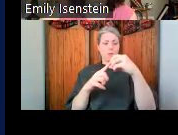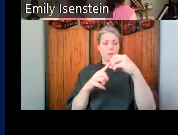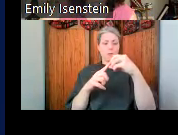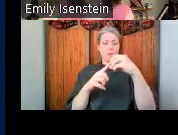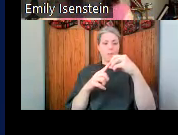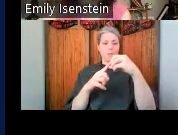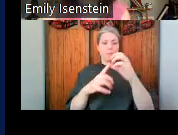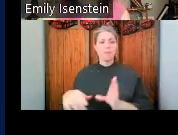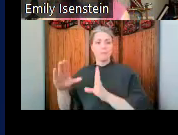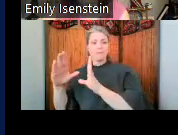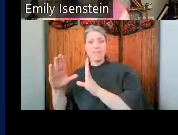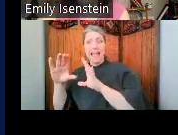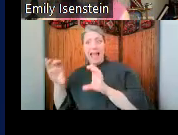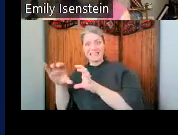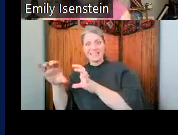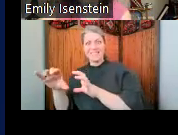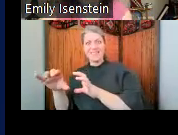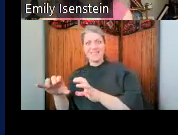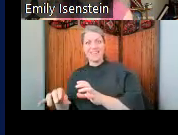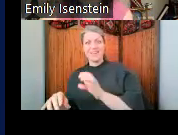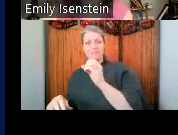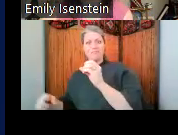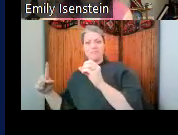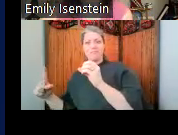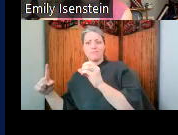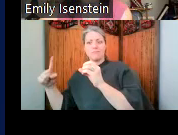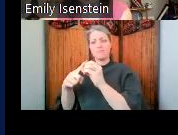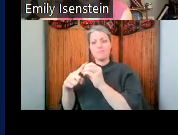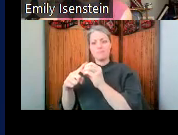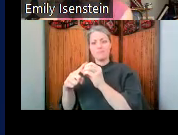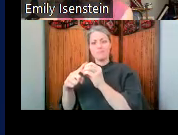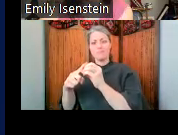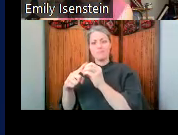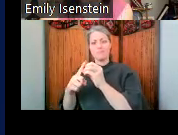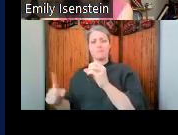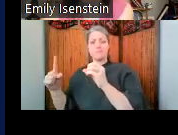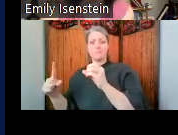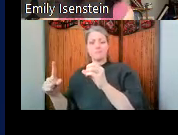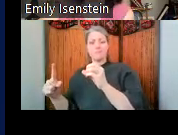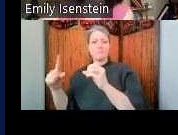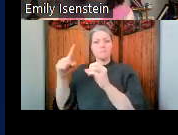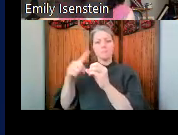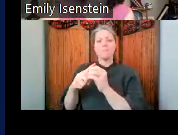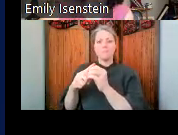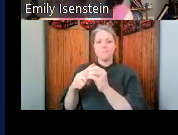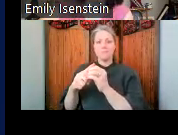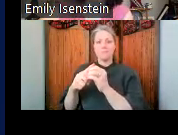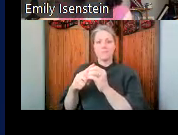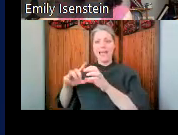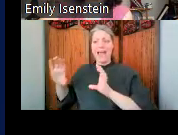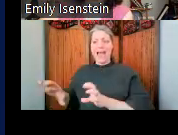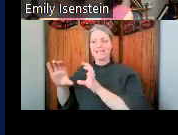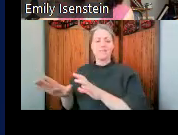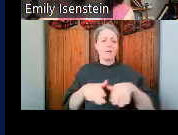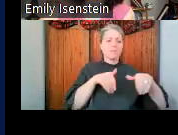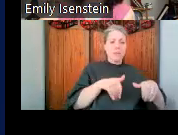Whereas in the active condition, the person moves to touch the shape. And outside of virtual reality, they are receiving the